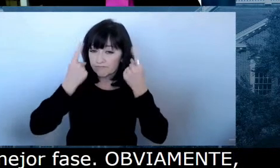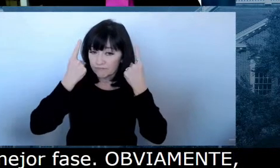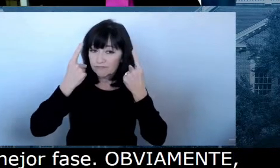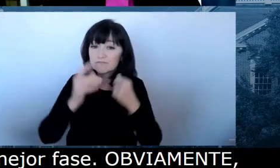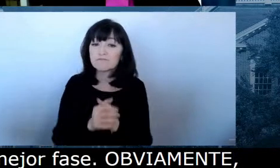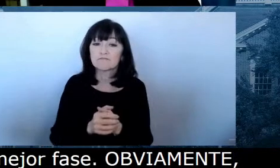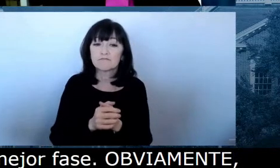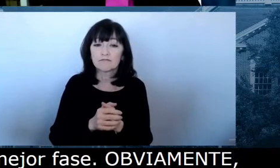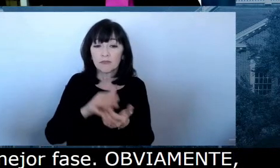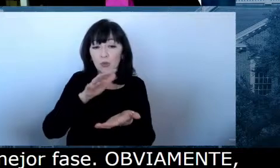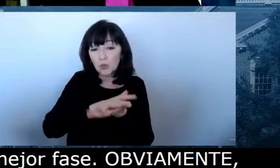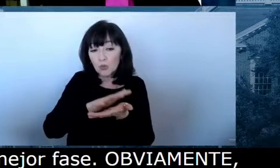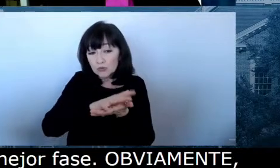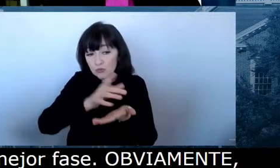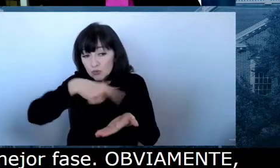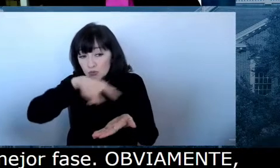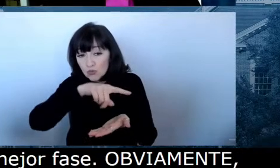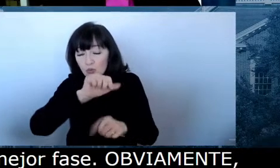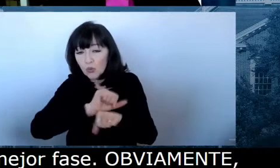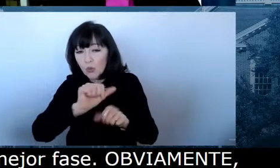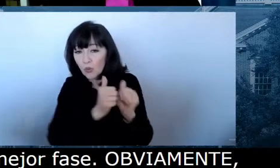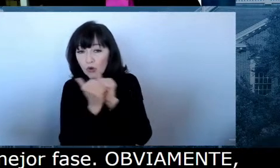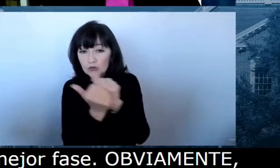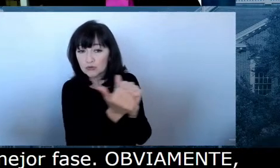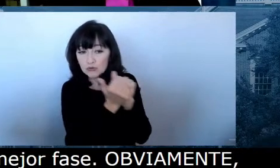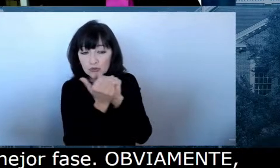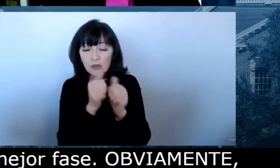school superintendents and school staff and